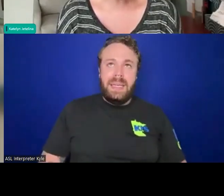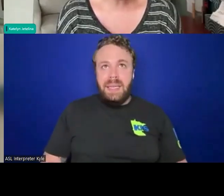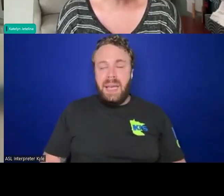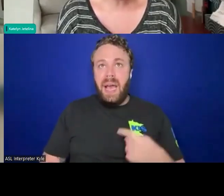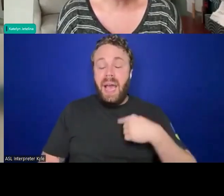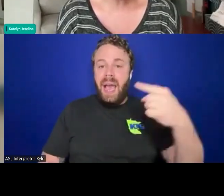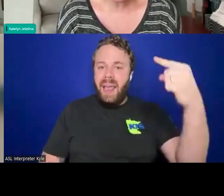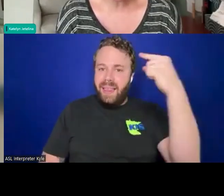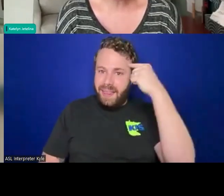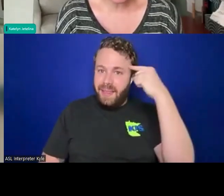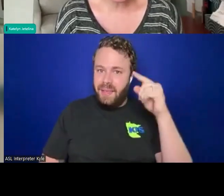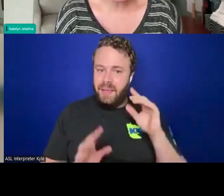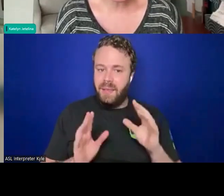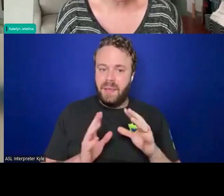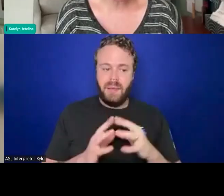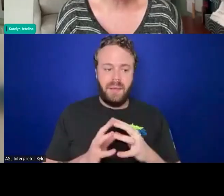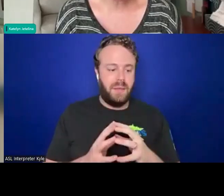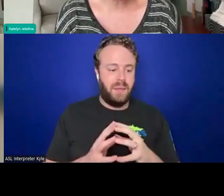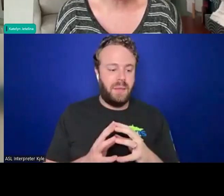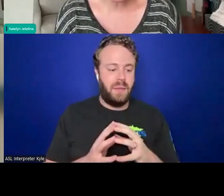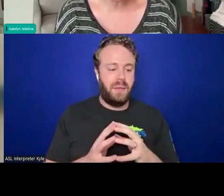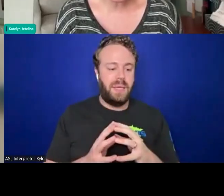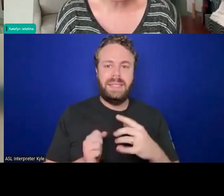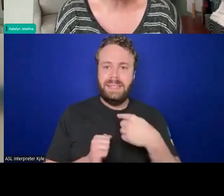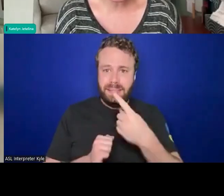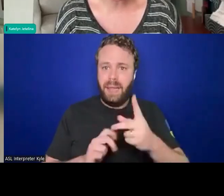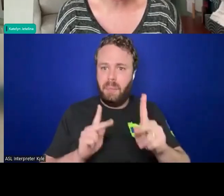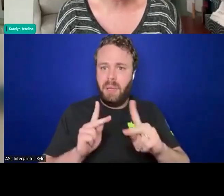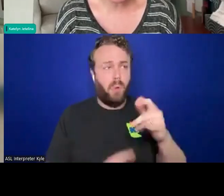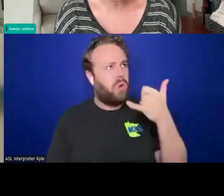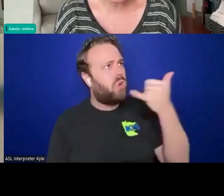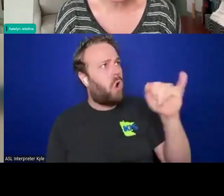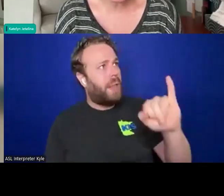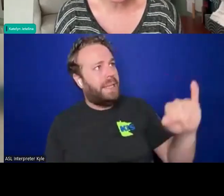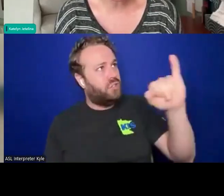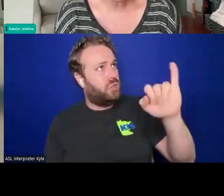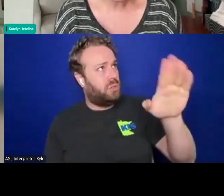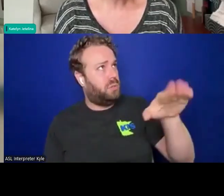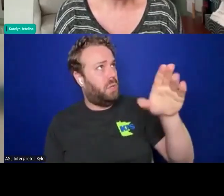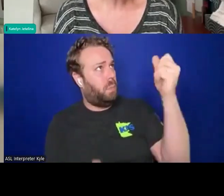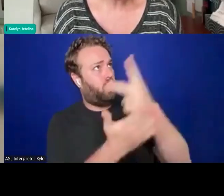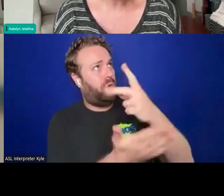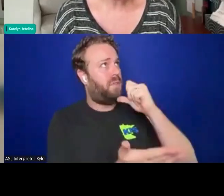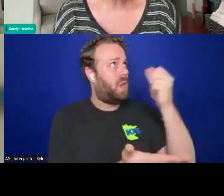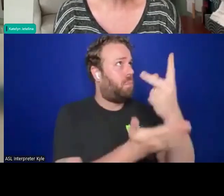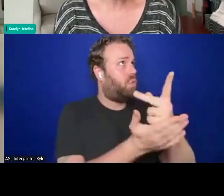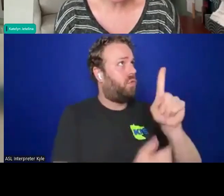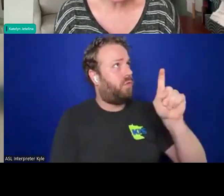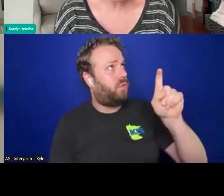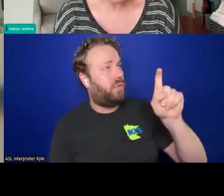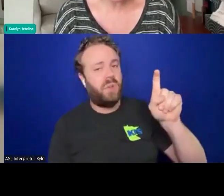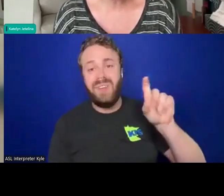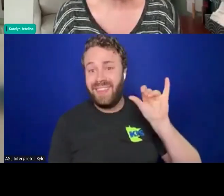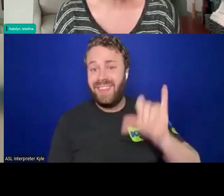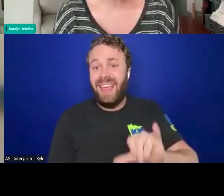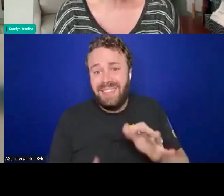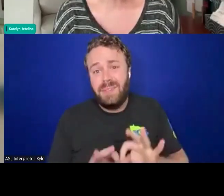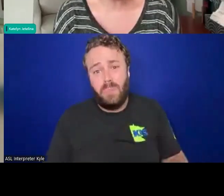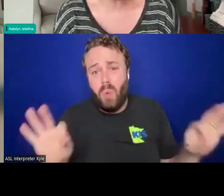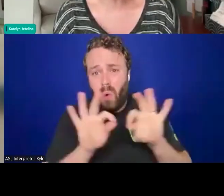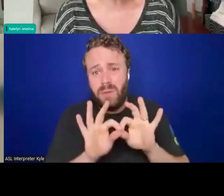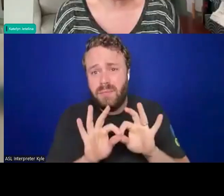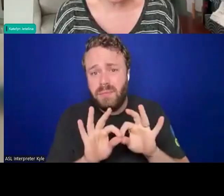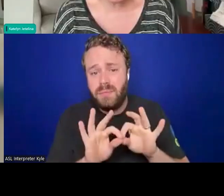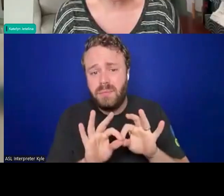calling your insurance, giving people the action to call their insurance company to see if their vaccine is going to be covered is very important for